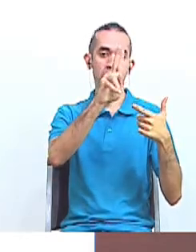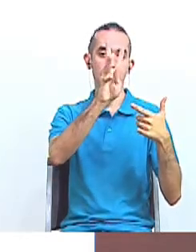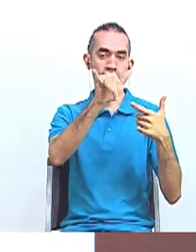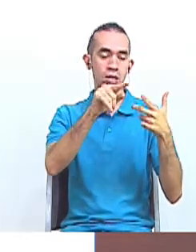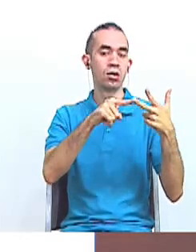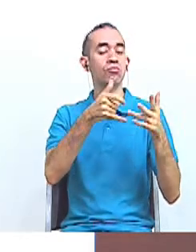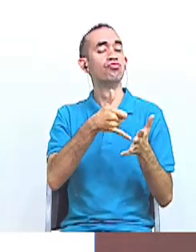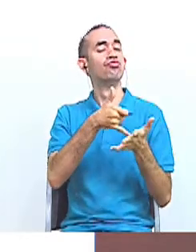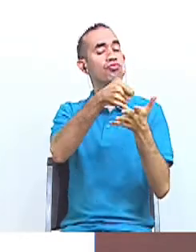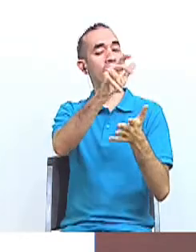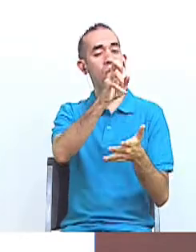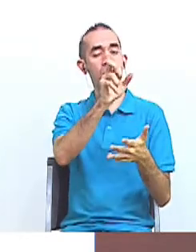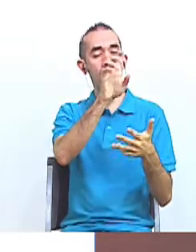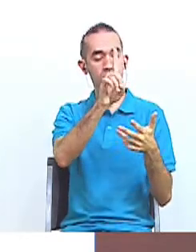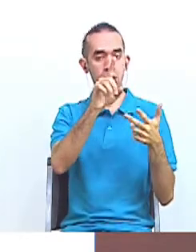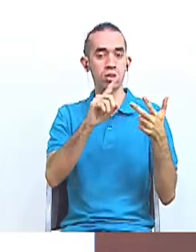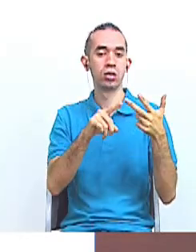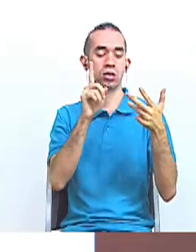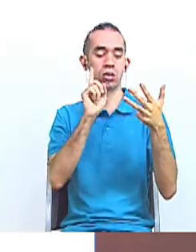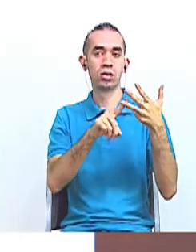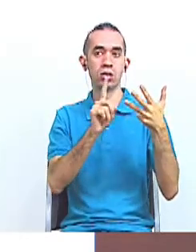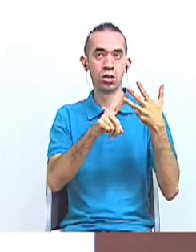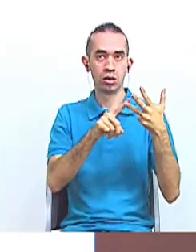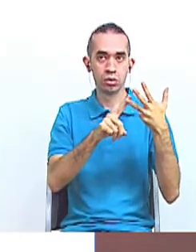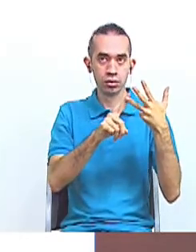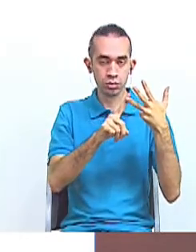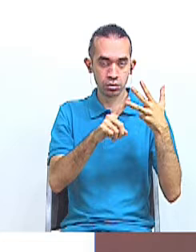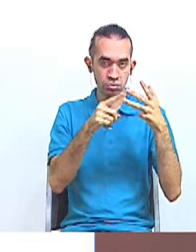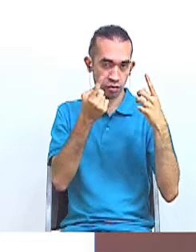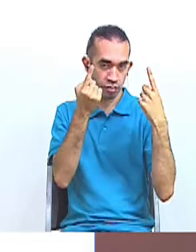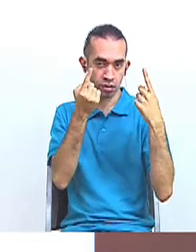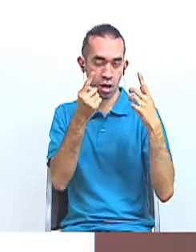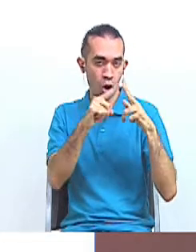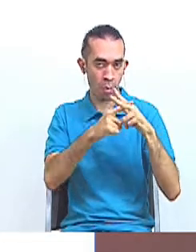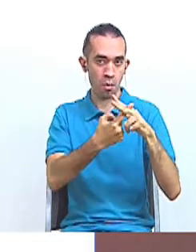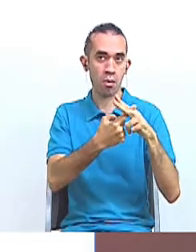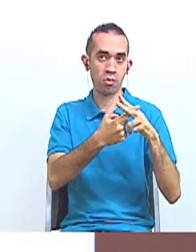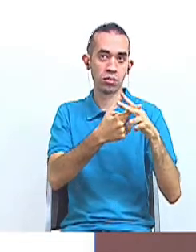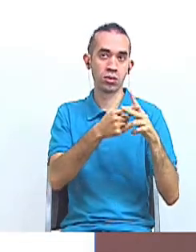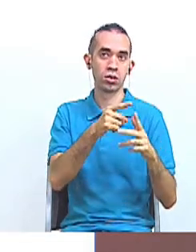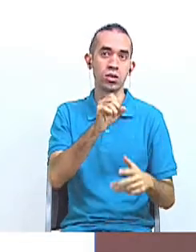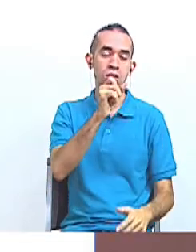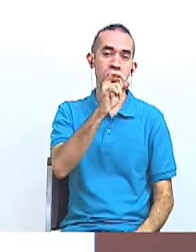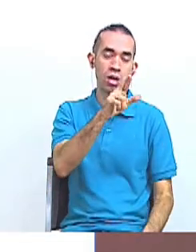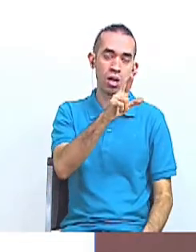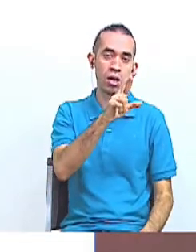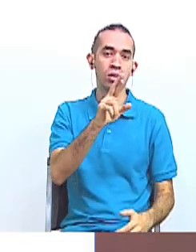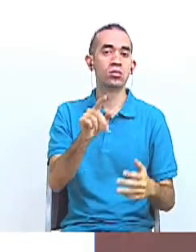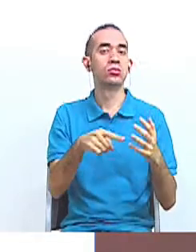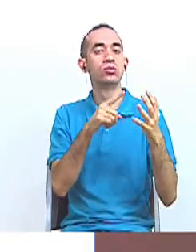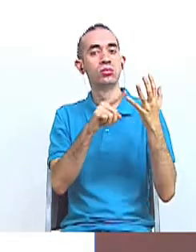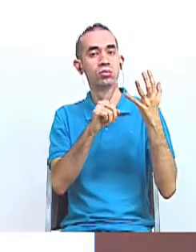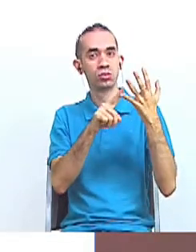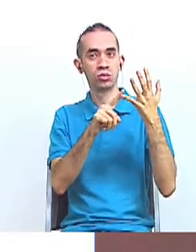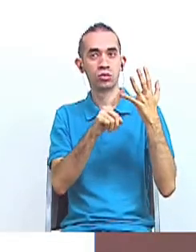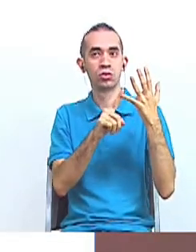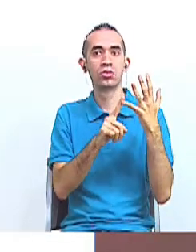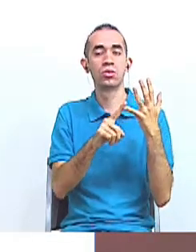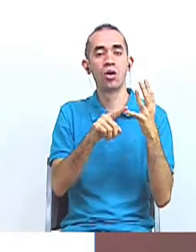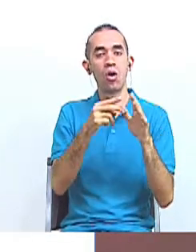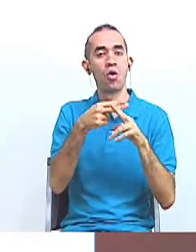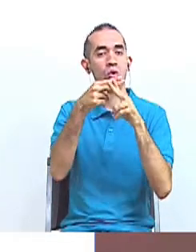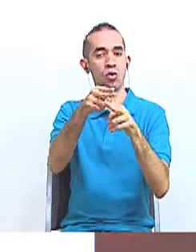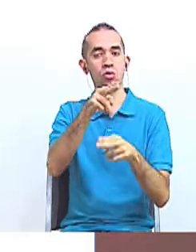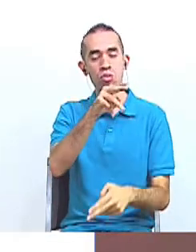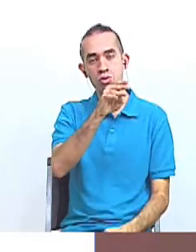award, to star, to nominate, and an actress. And we have the 6 definitions. Let me give you